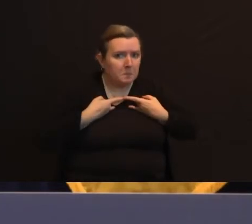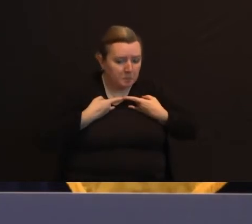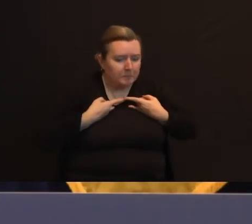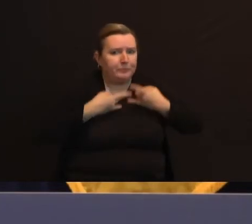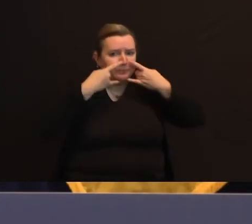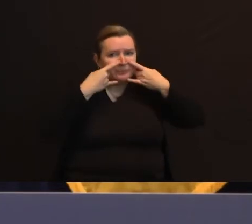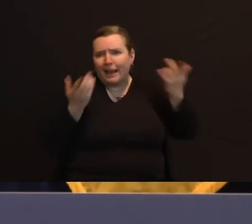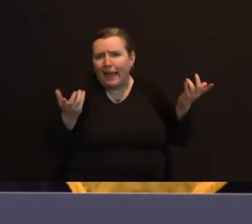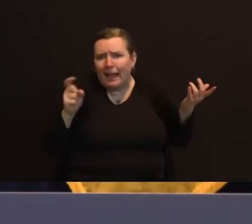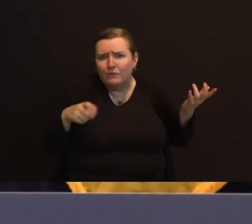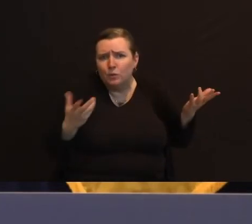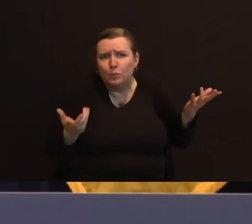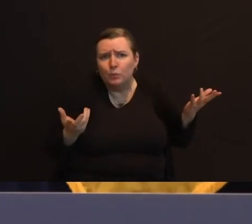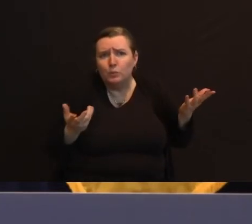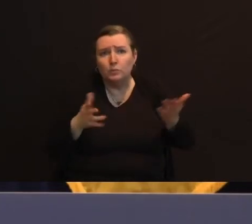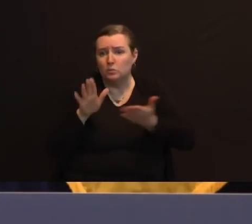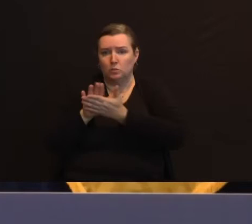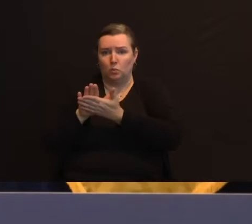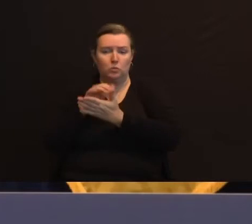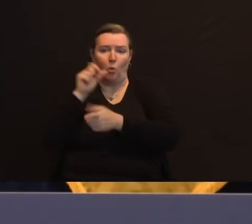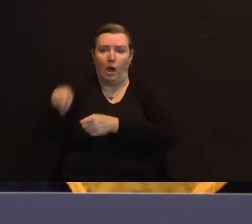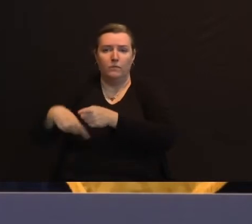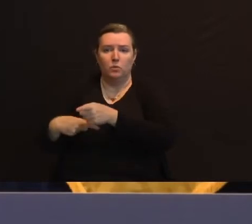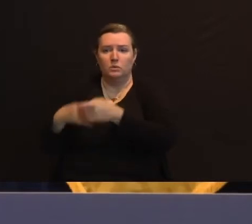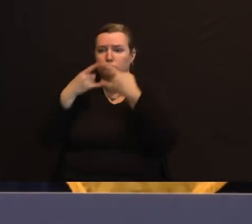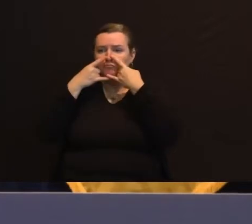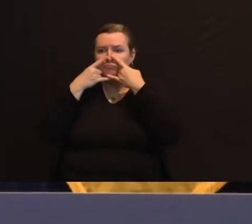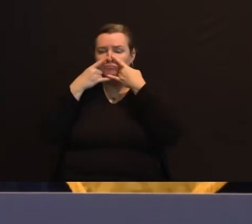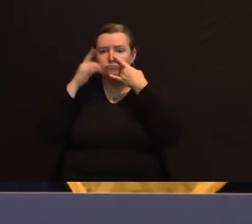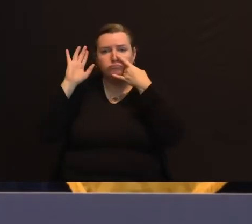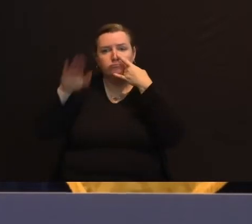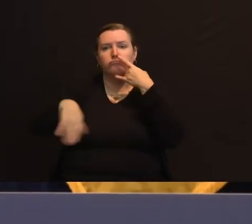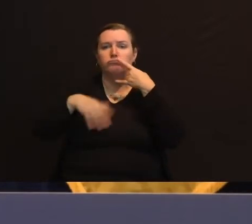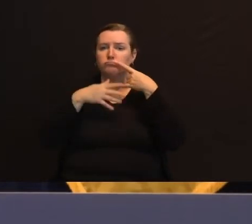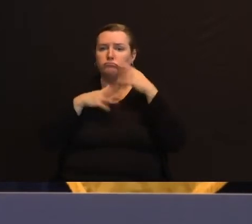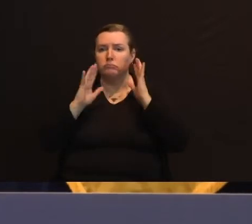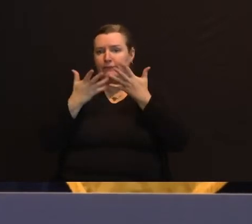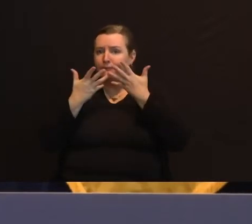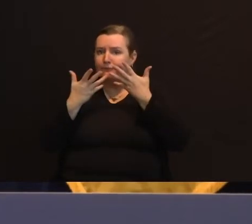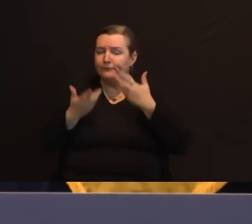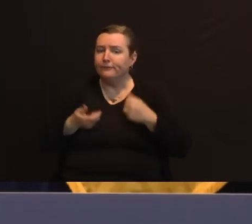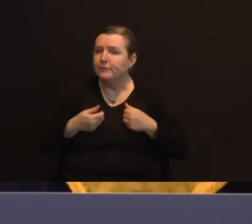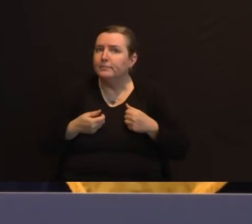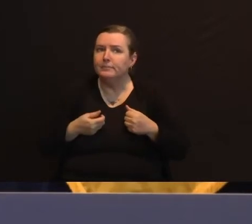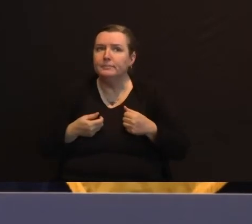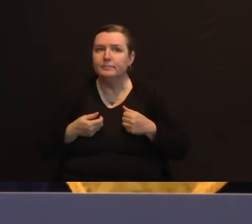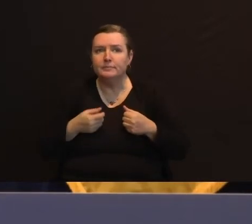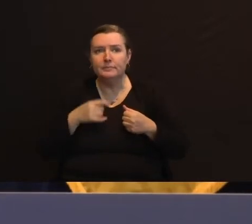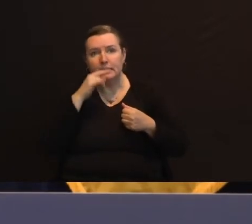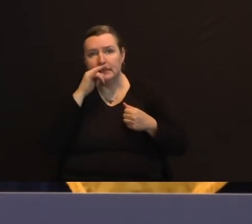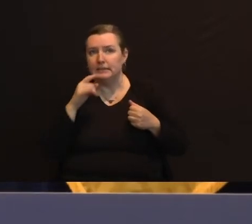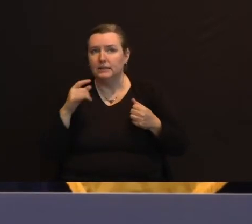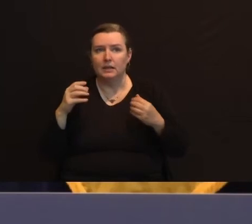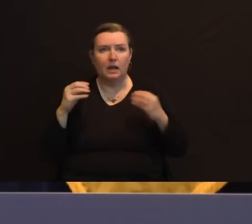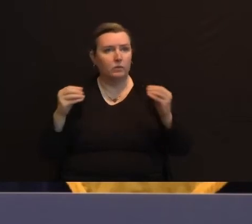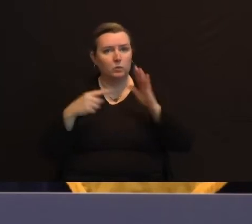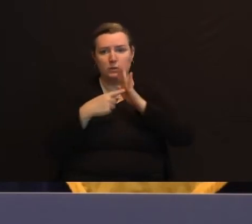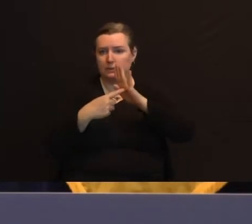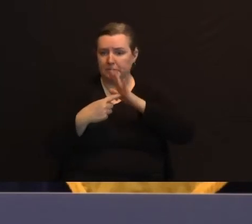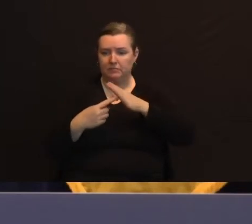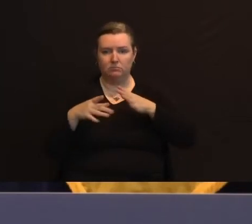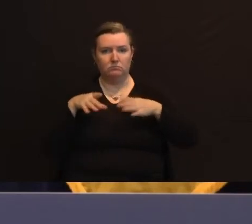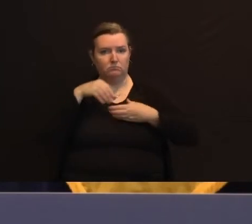another really big positive. So an asymptomatic kid with a face covering and the